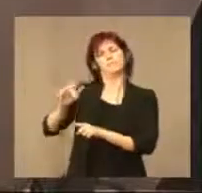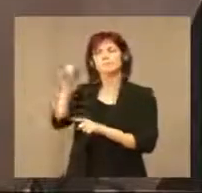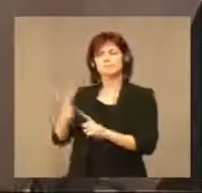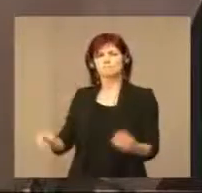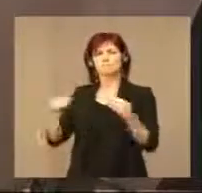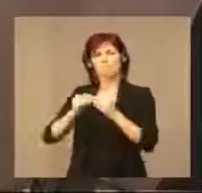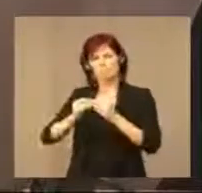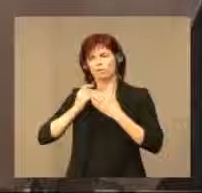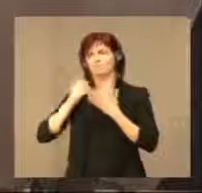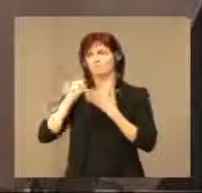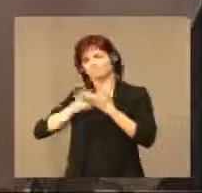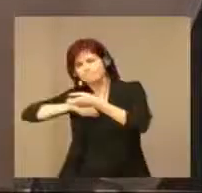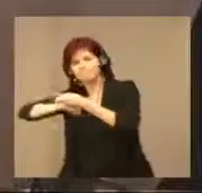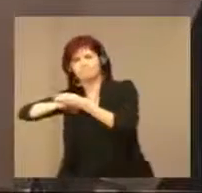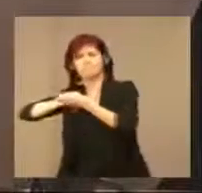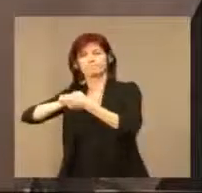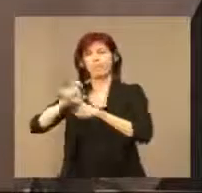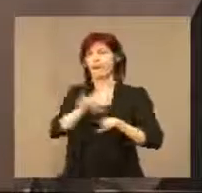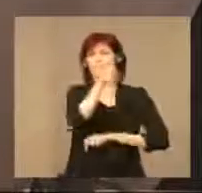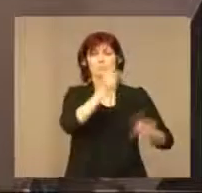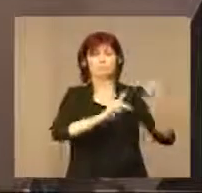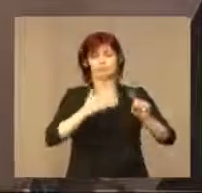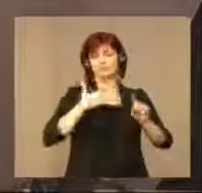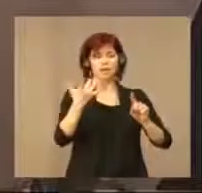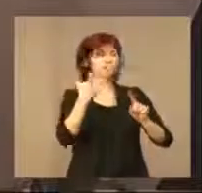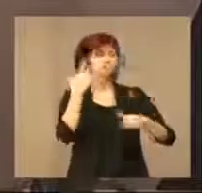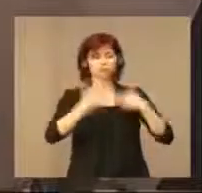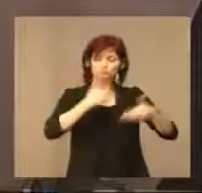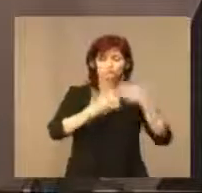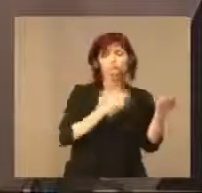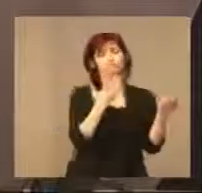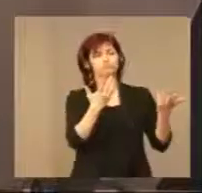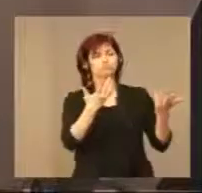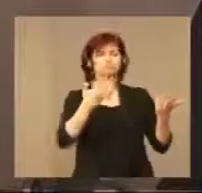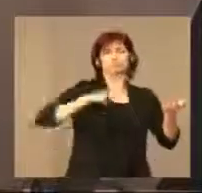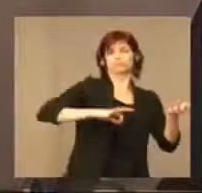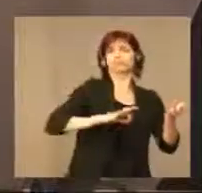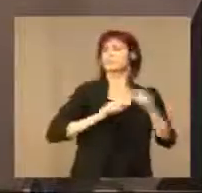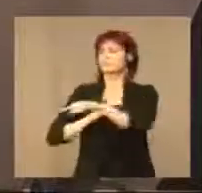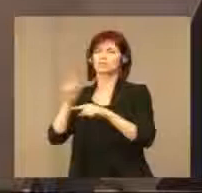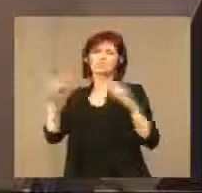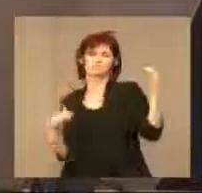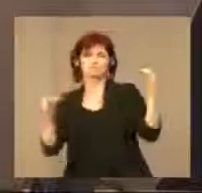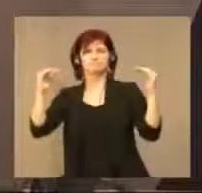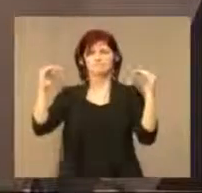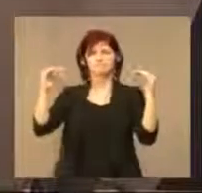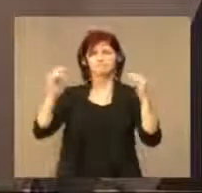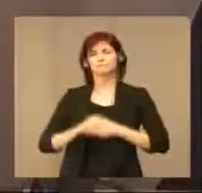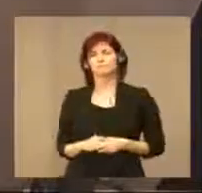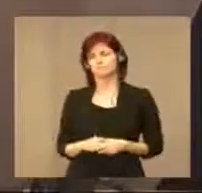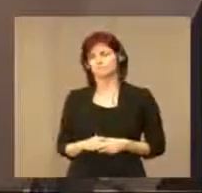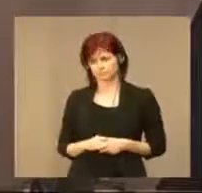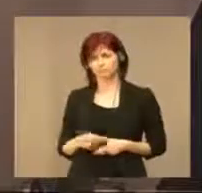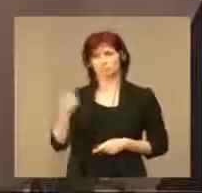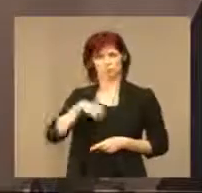daily activities that others take for granted. The Assembly of First Nations has received funding to initiate an engagement process